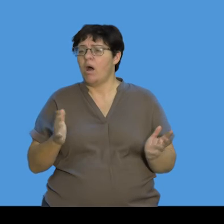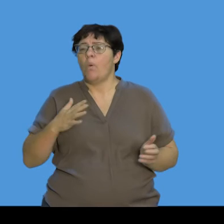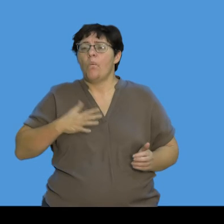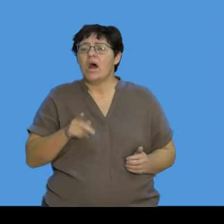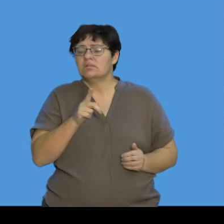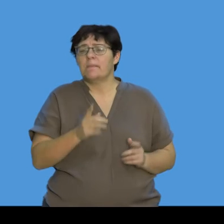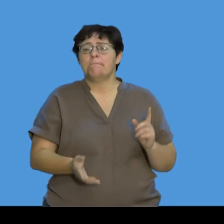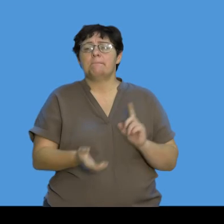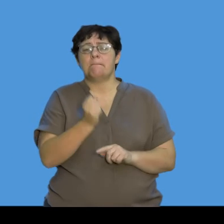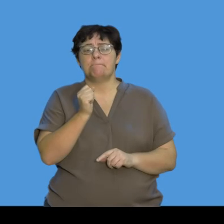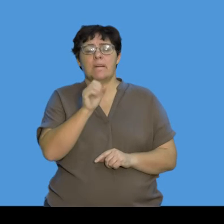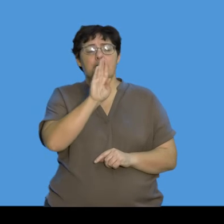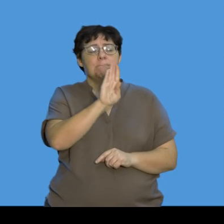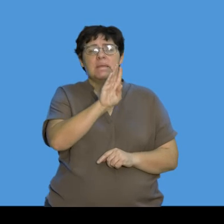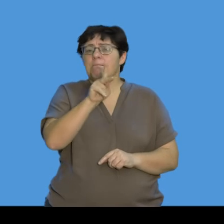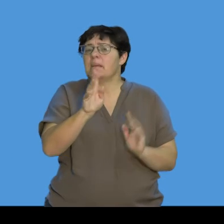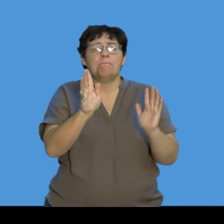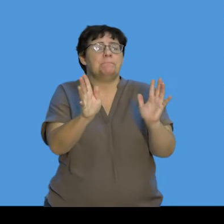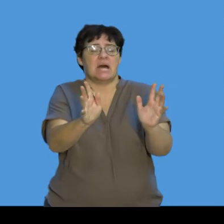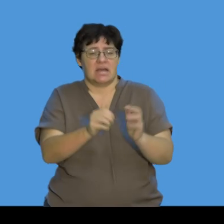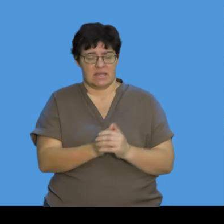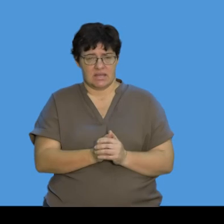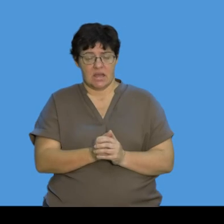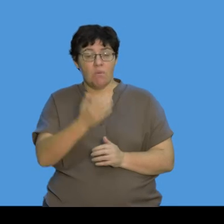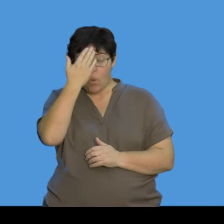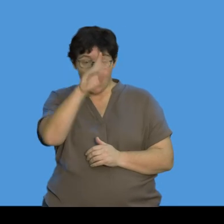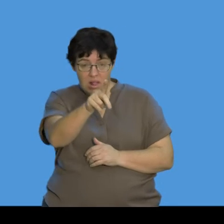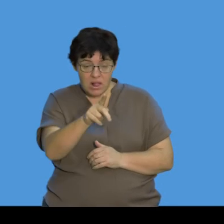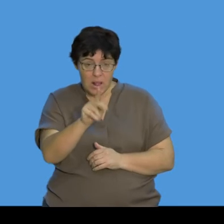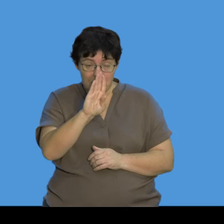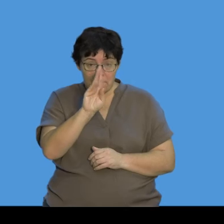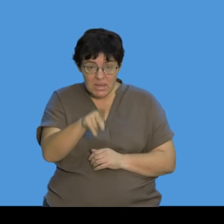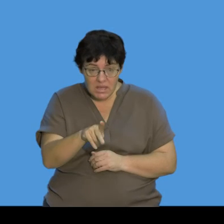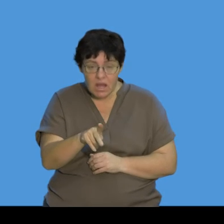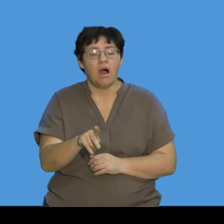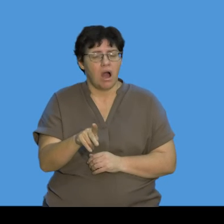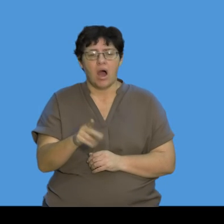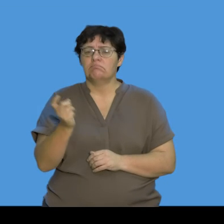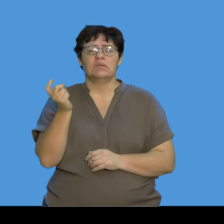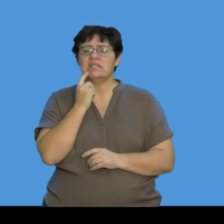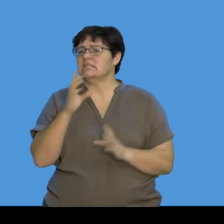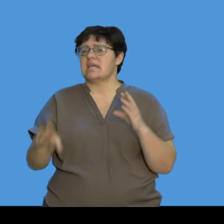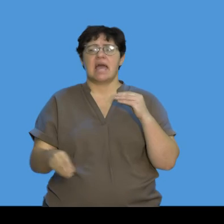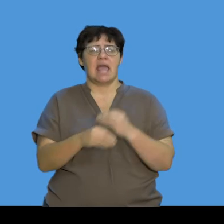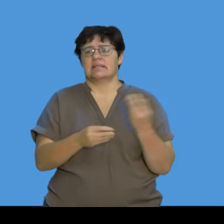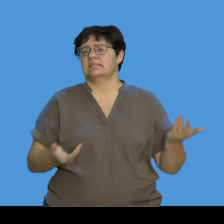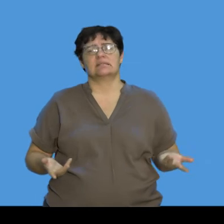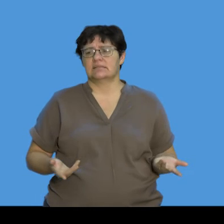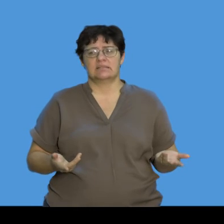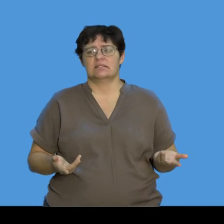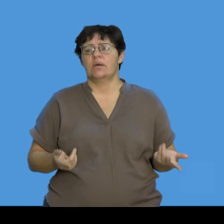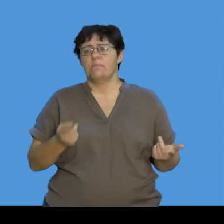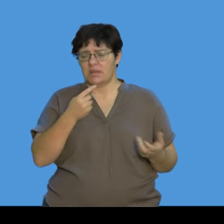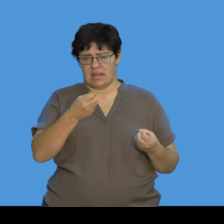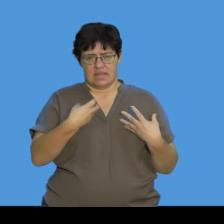find the length of BP. If you know what the length of BP, then I can just add it to the 2, it will give me